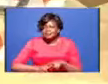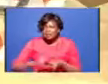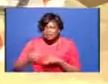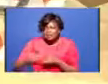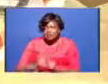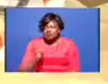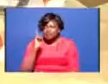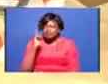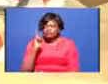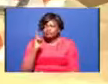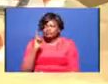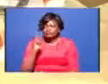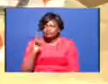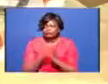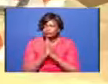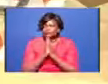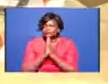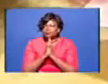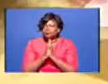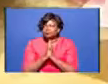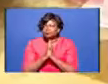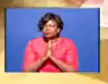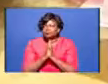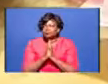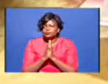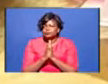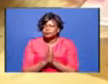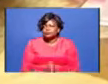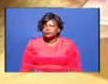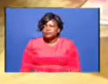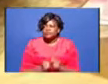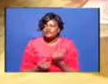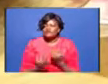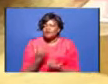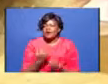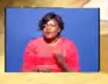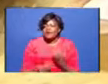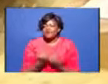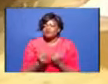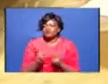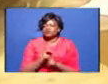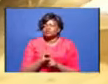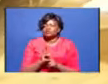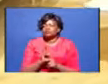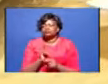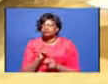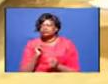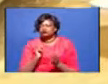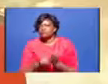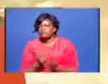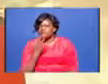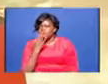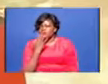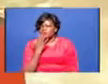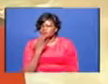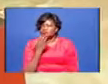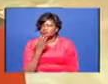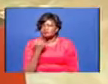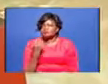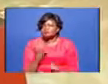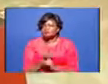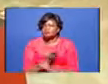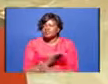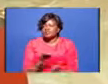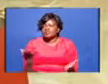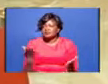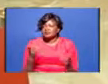They offer prayers known as yagna amidst fire, using rice, flowers, ghee as offerings because